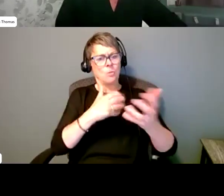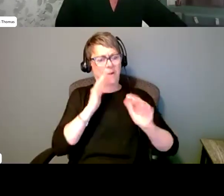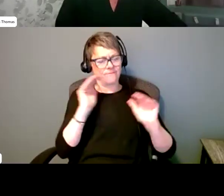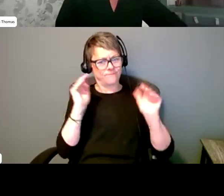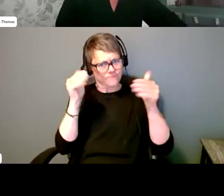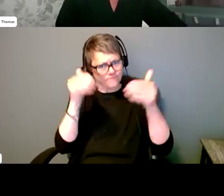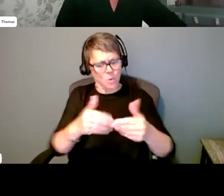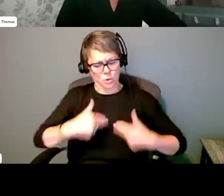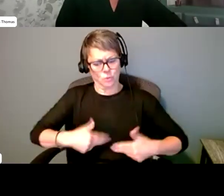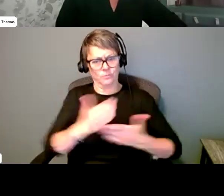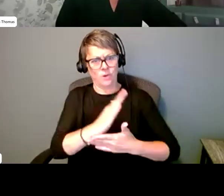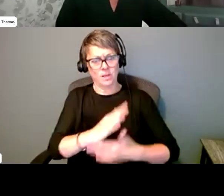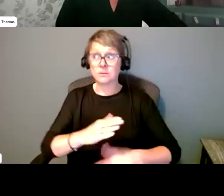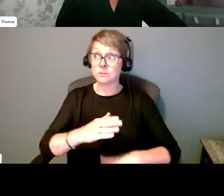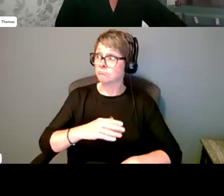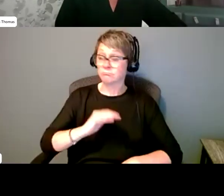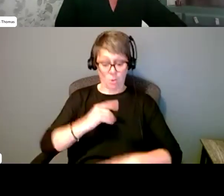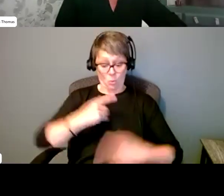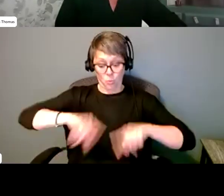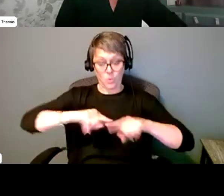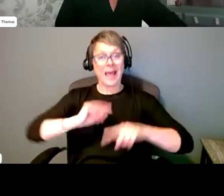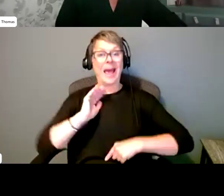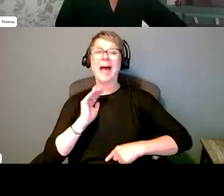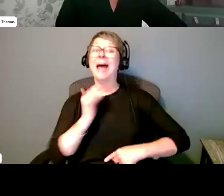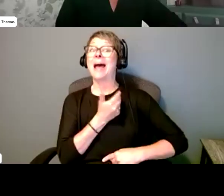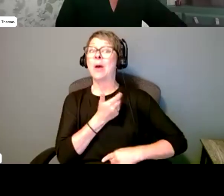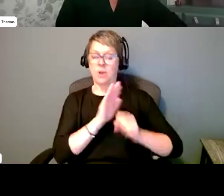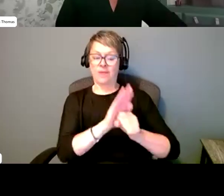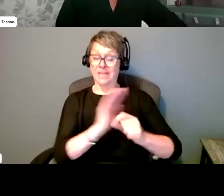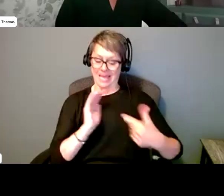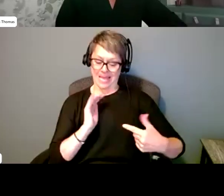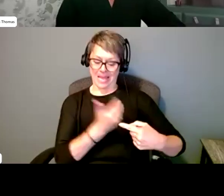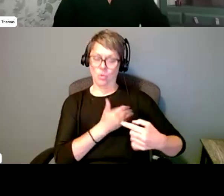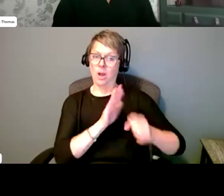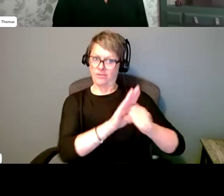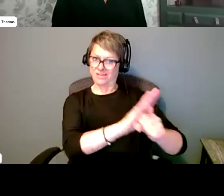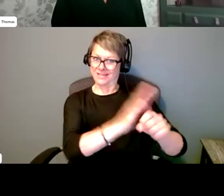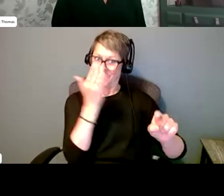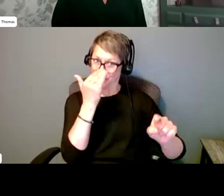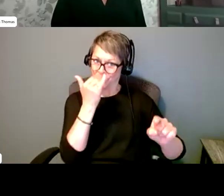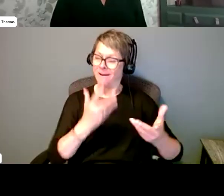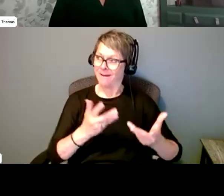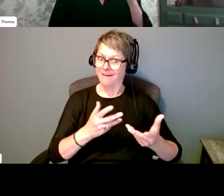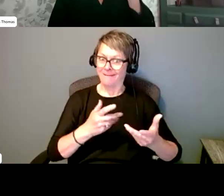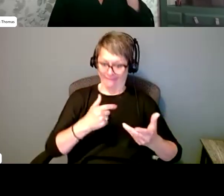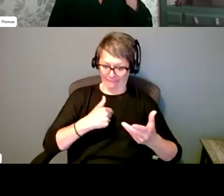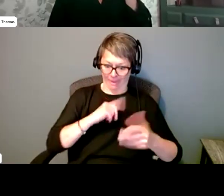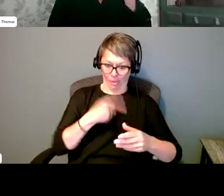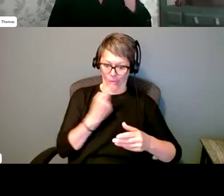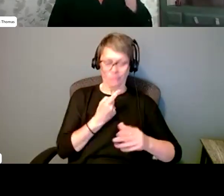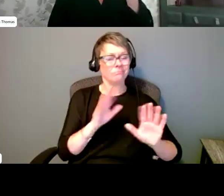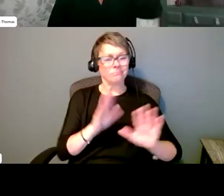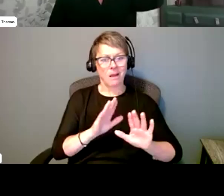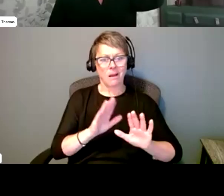I'm really proud of our advocacy, and I say our because it has grown. I'm happy to say